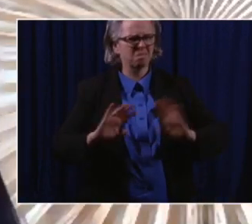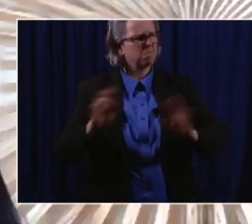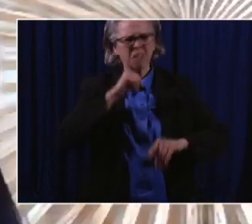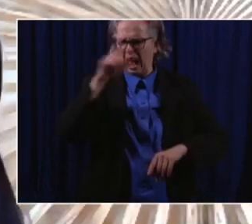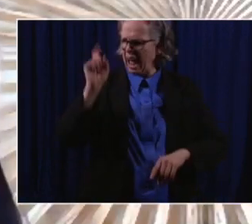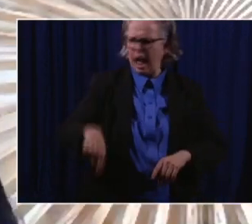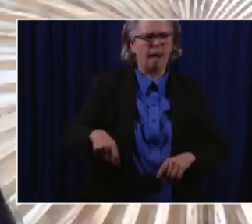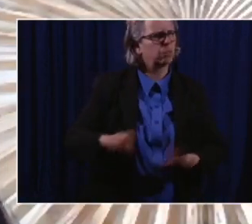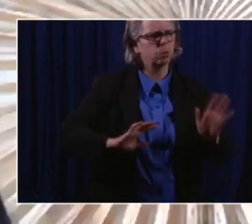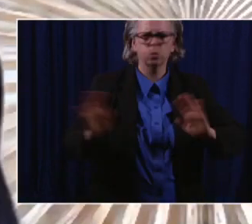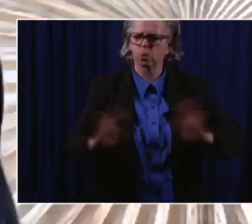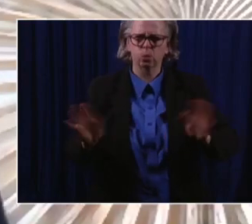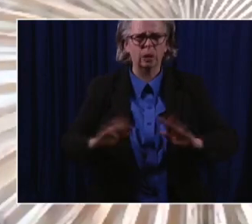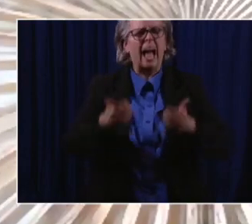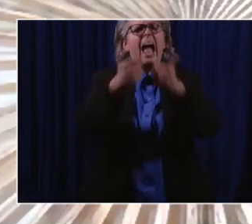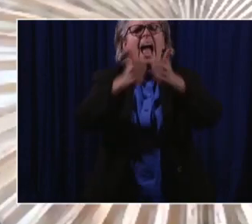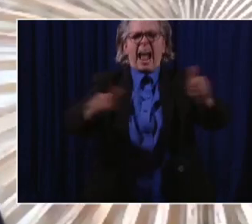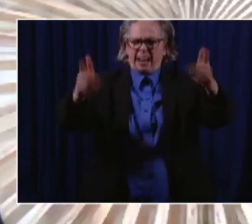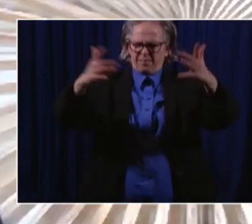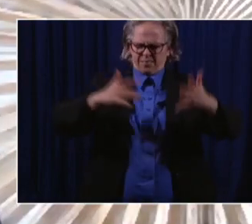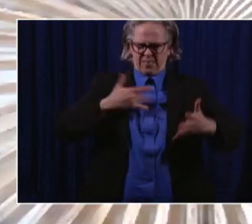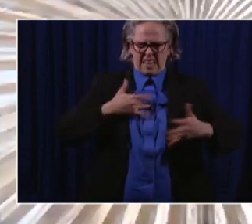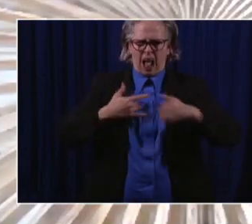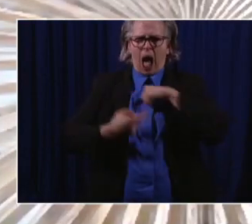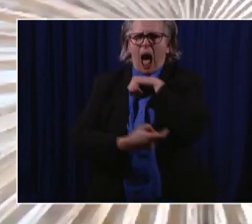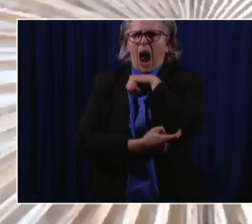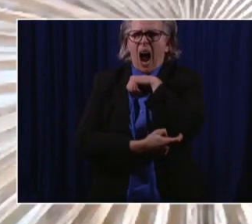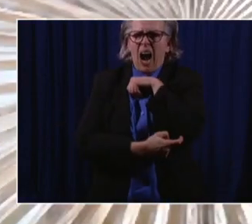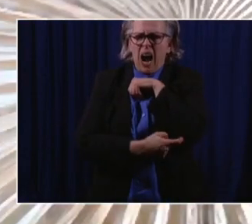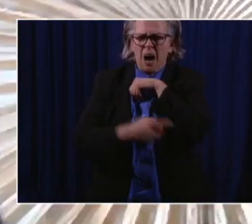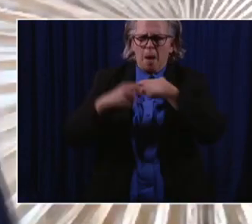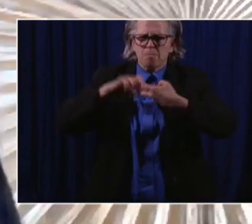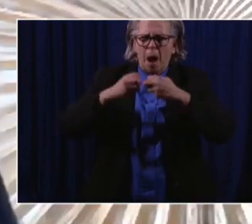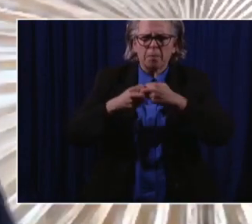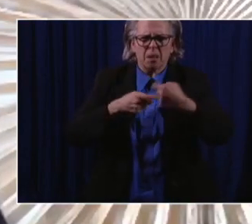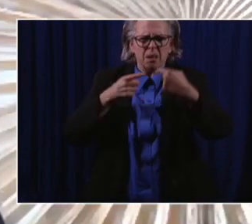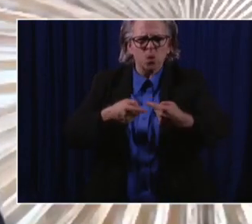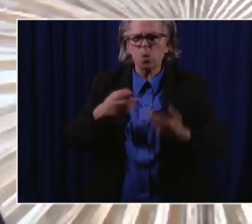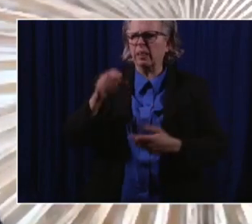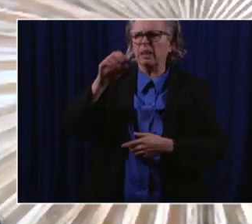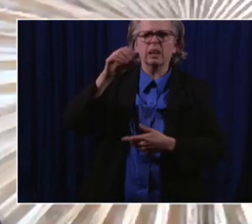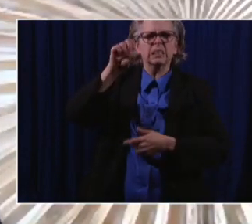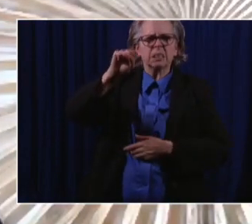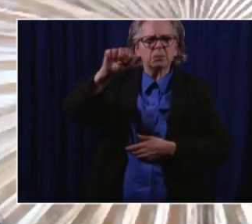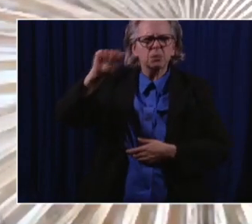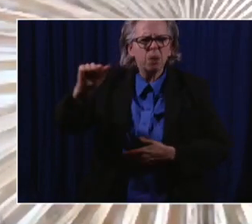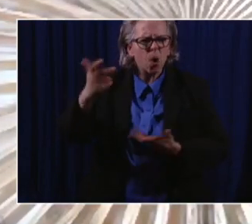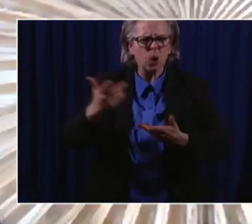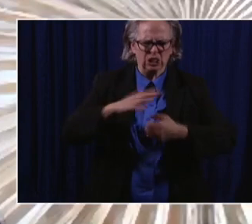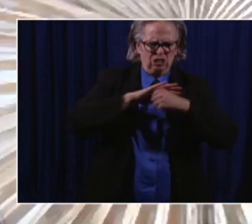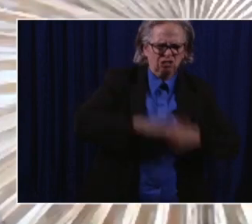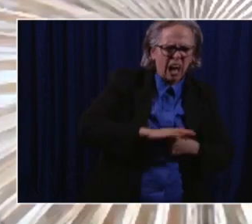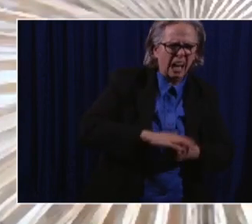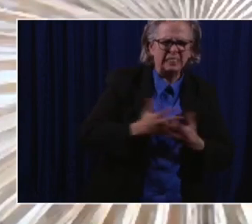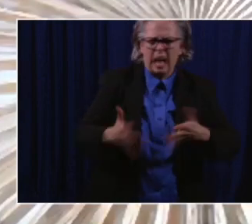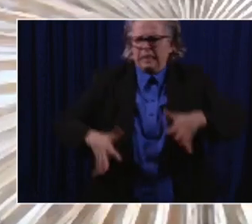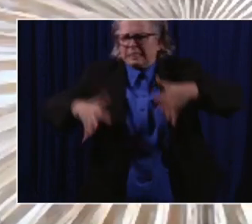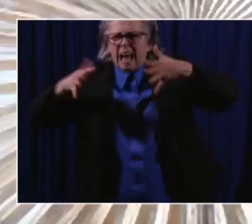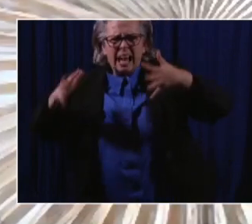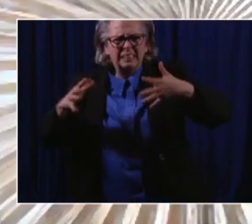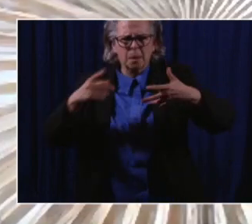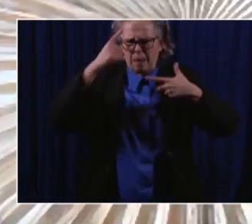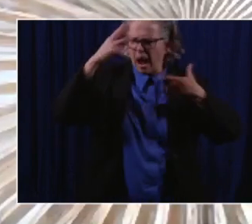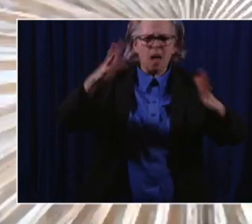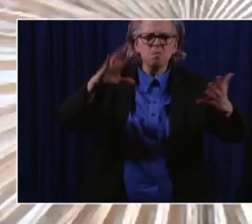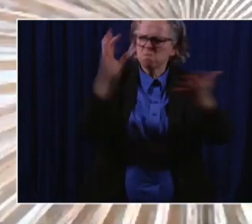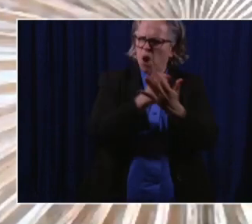feeling regarding mental health or substance use disorders or stress and anxiety at this time, you can reach in that number and someone will be